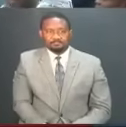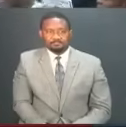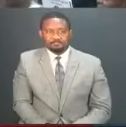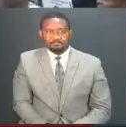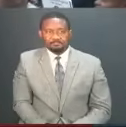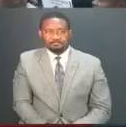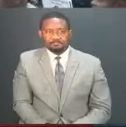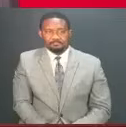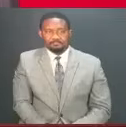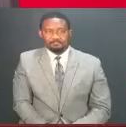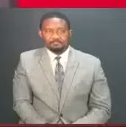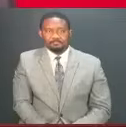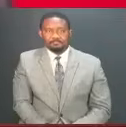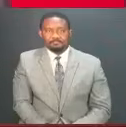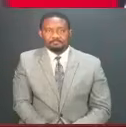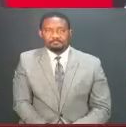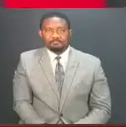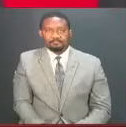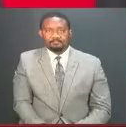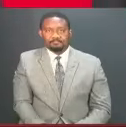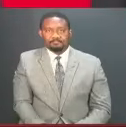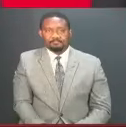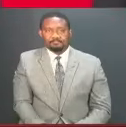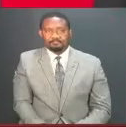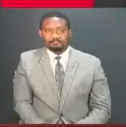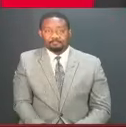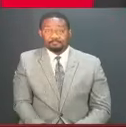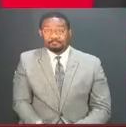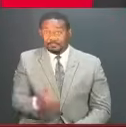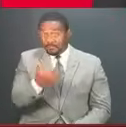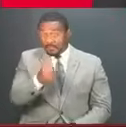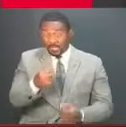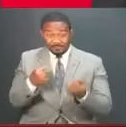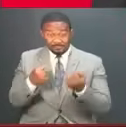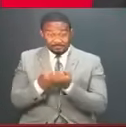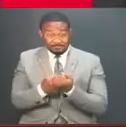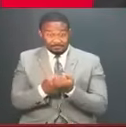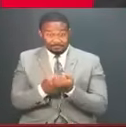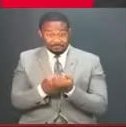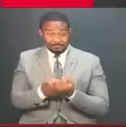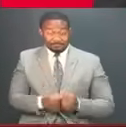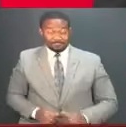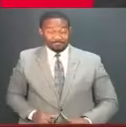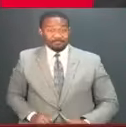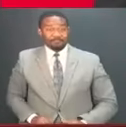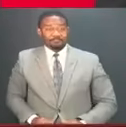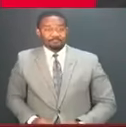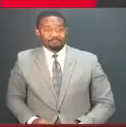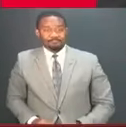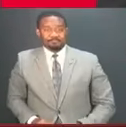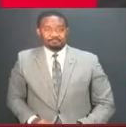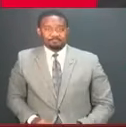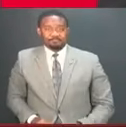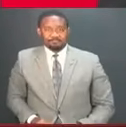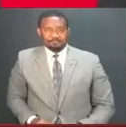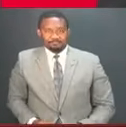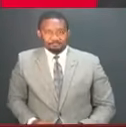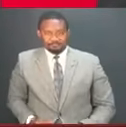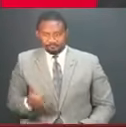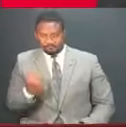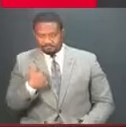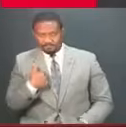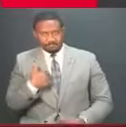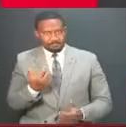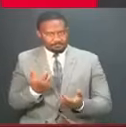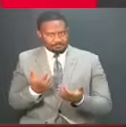Honorable members, any seconder? Get up a second. Mr. Speaker, I rise